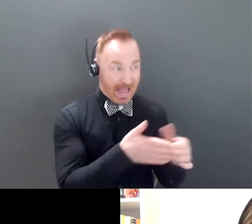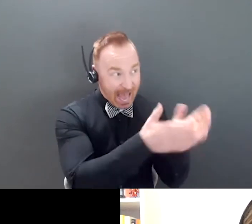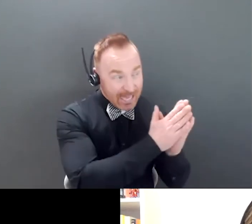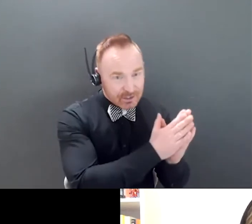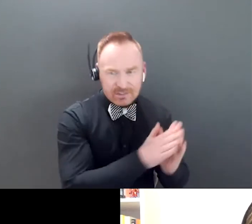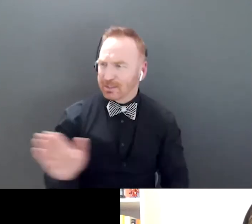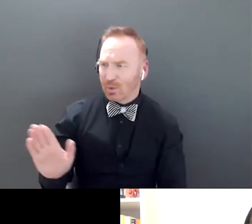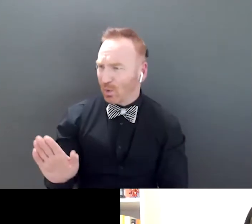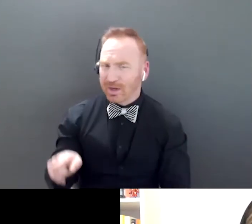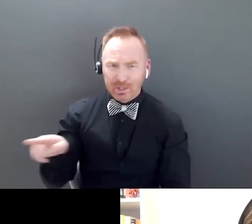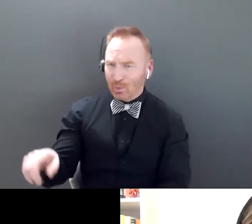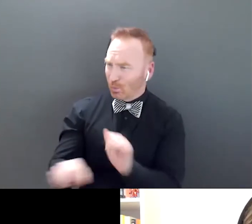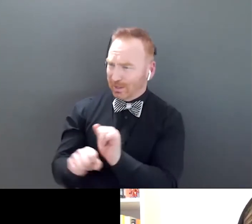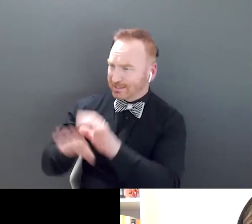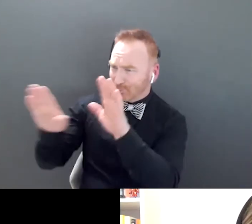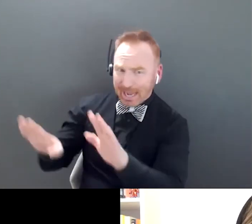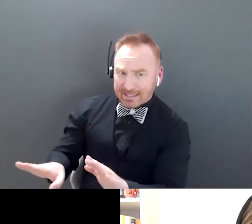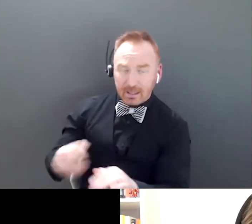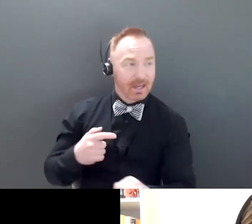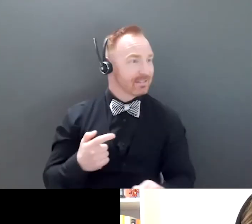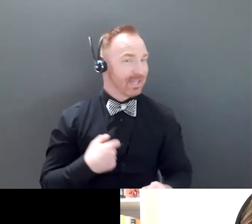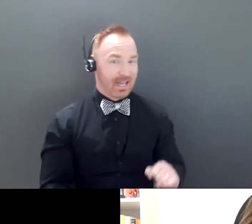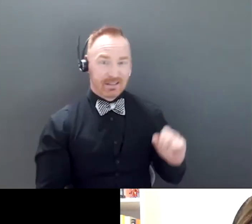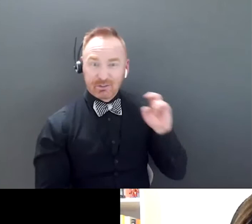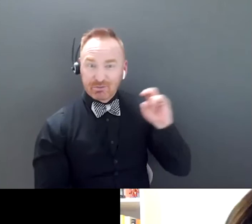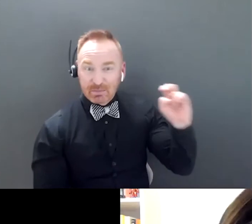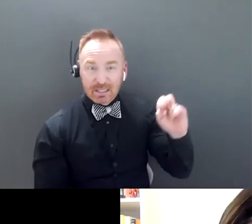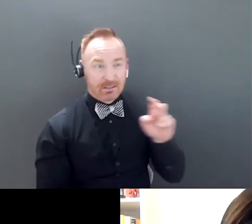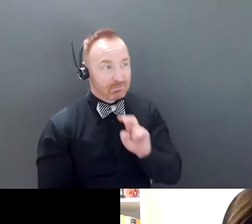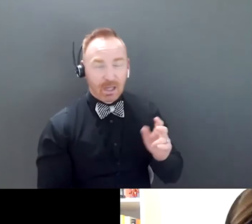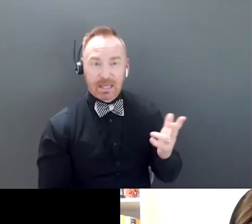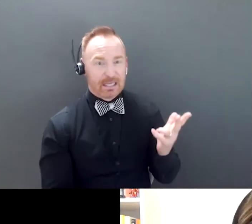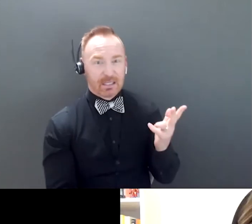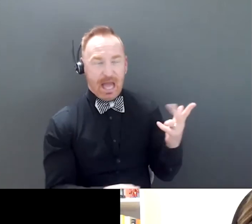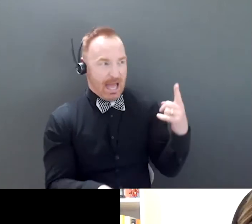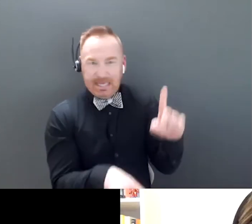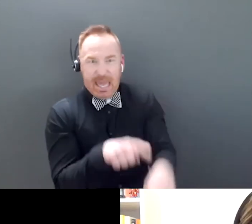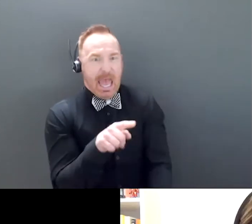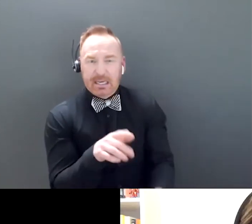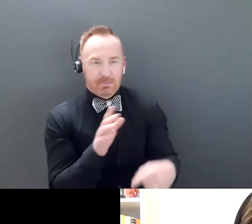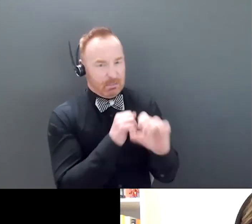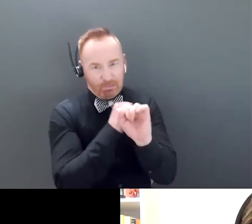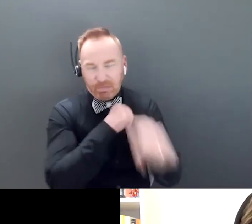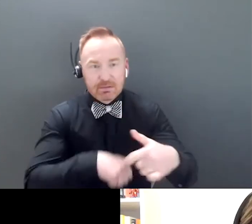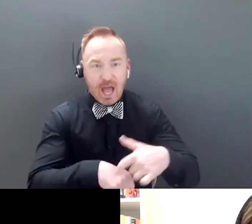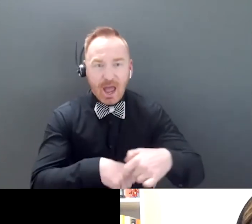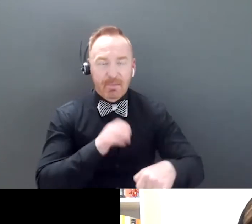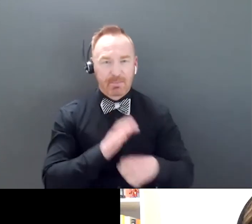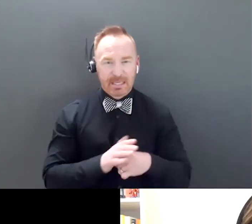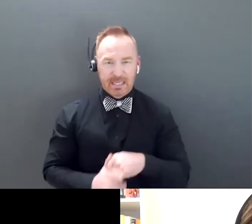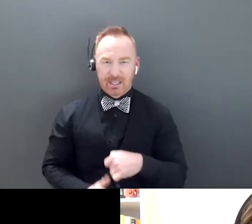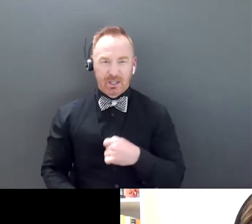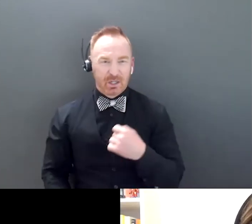was like, I'm like, this transportation, I can't do this. It's taking far too long. And so it's stuff like that bosses